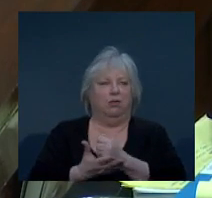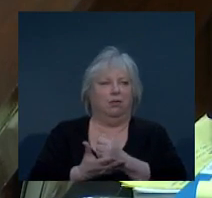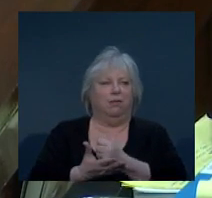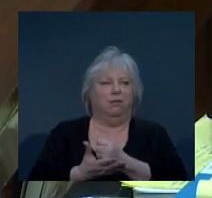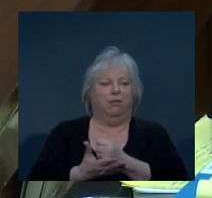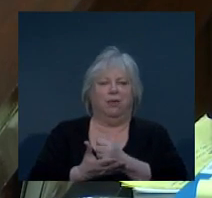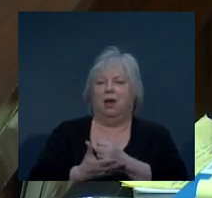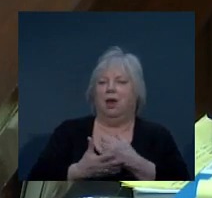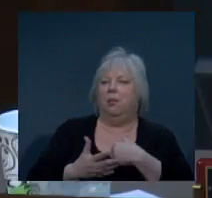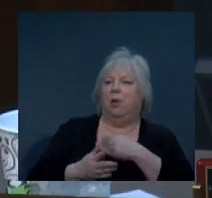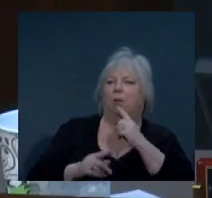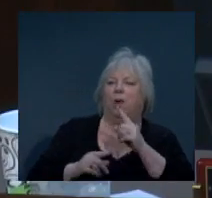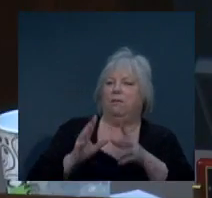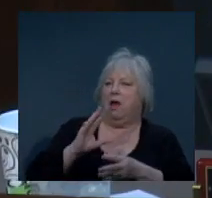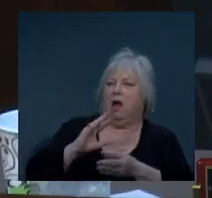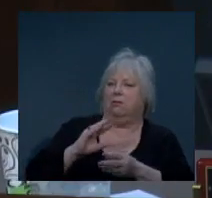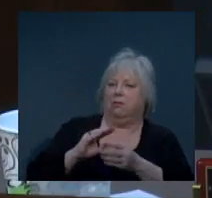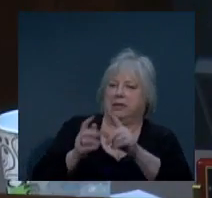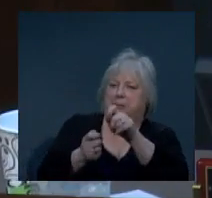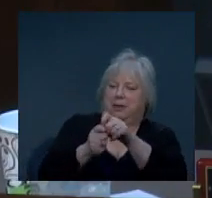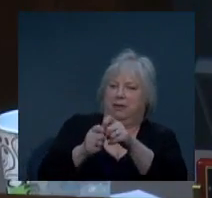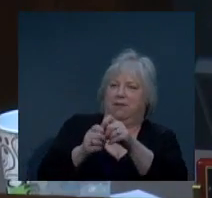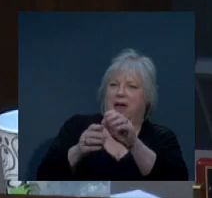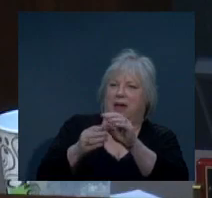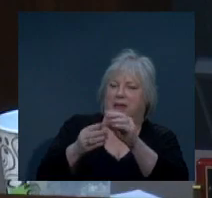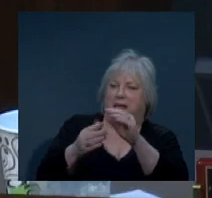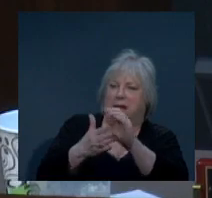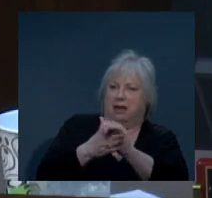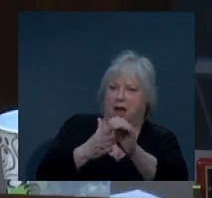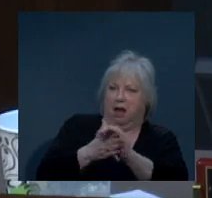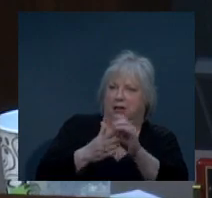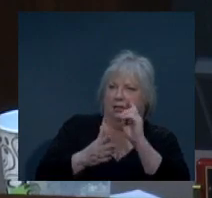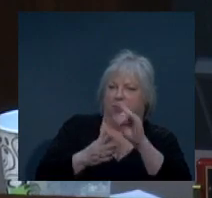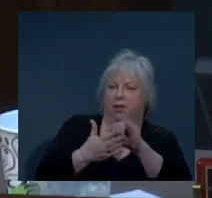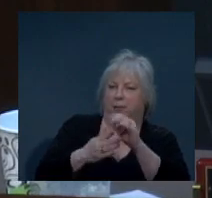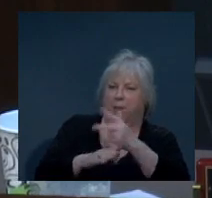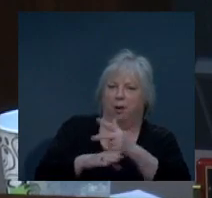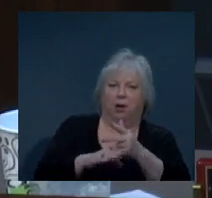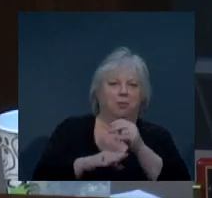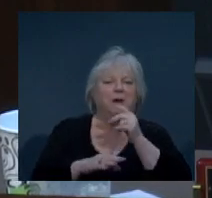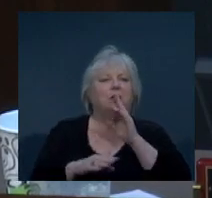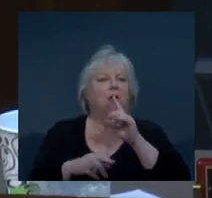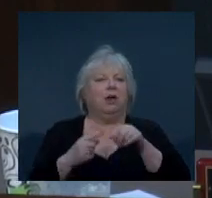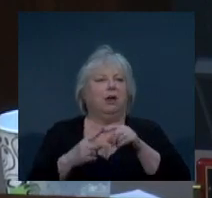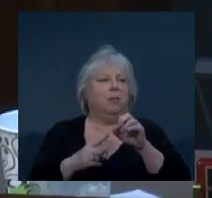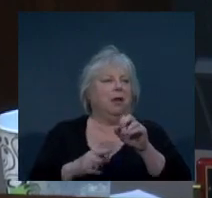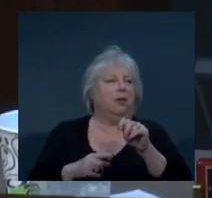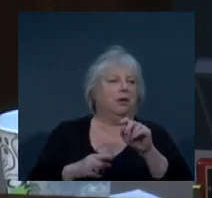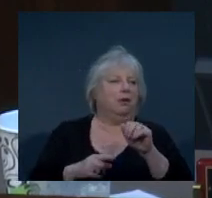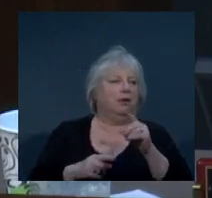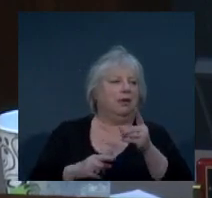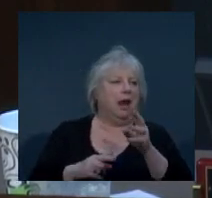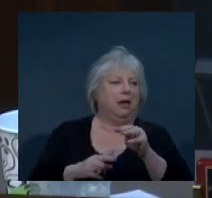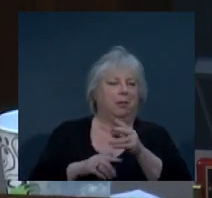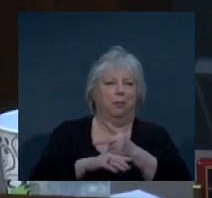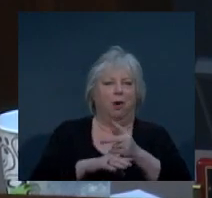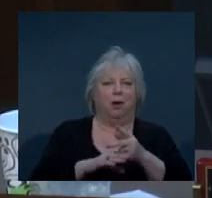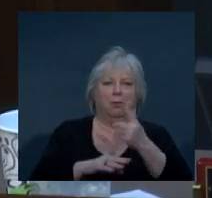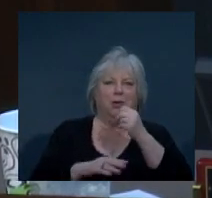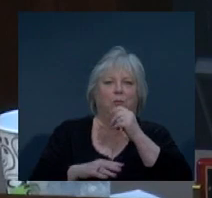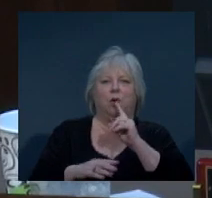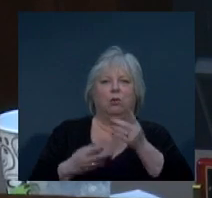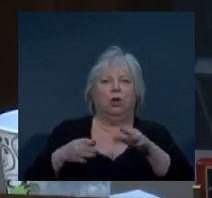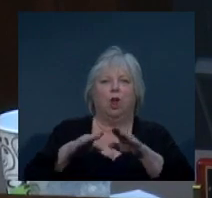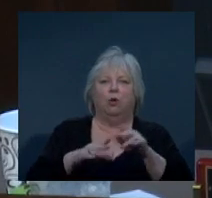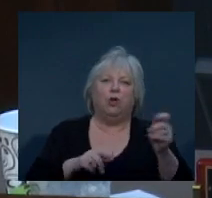yes. But we haven't quantified the amount of parking. I'm not talking about the stadium parking, because we don't close golf courses for high school